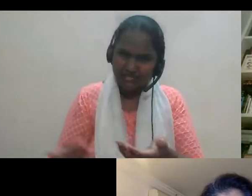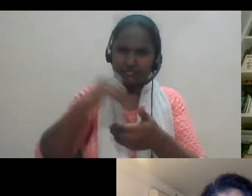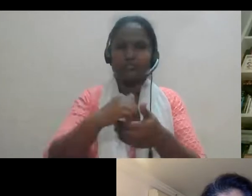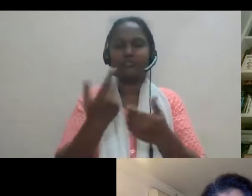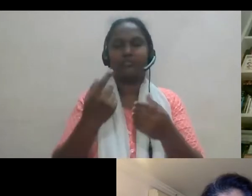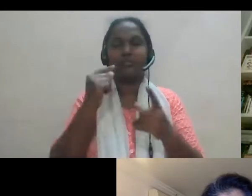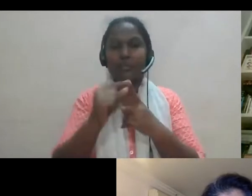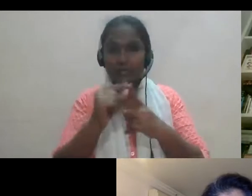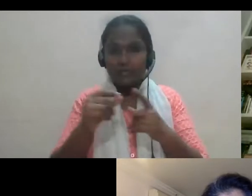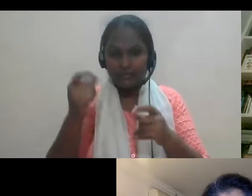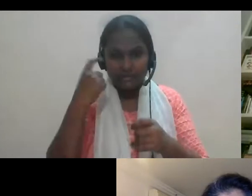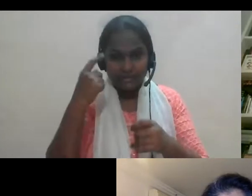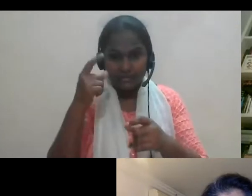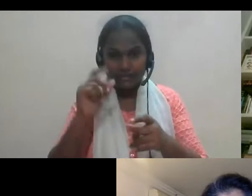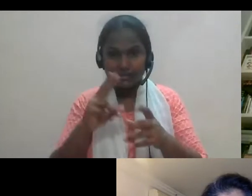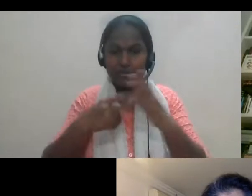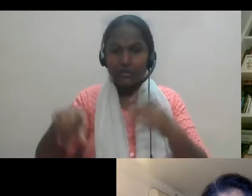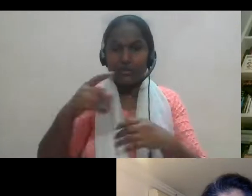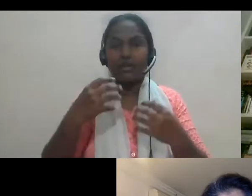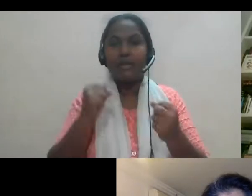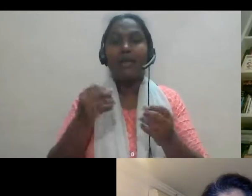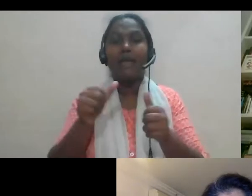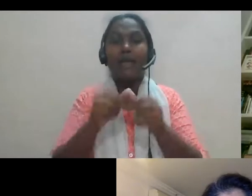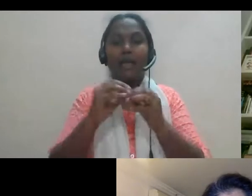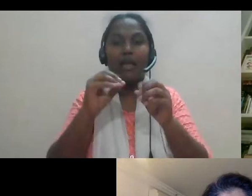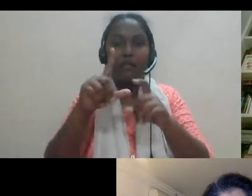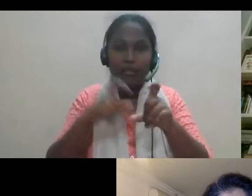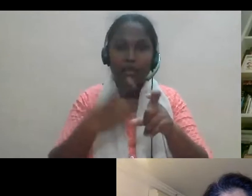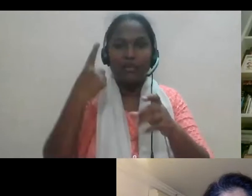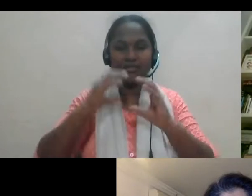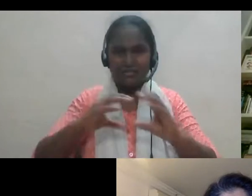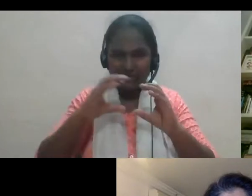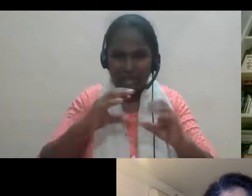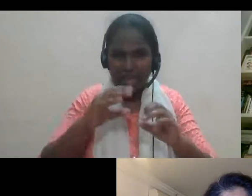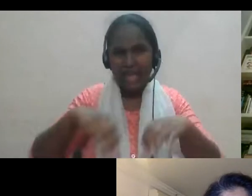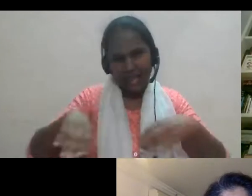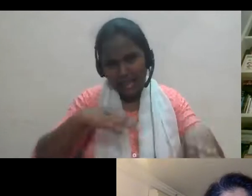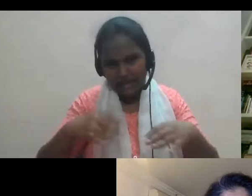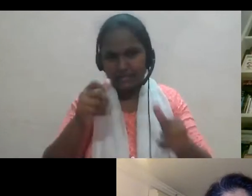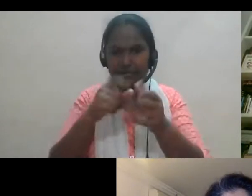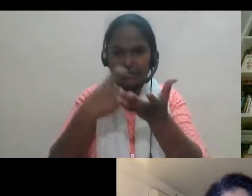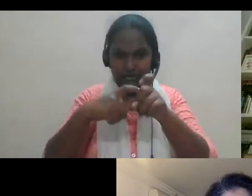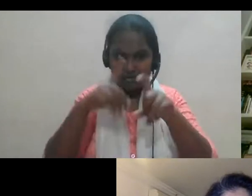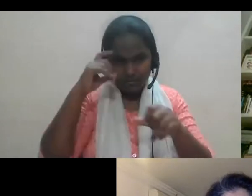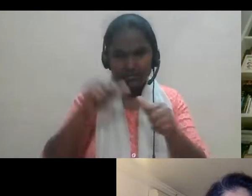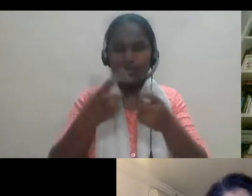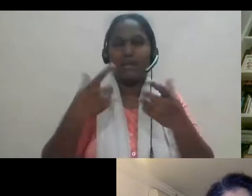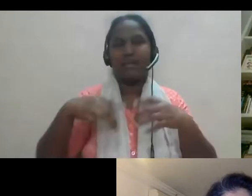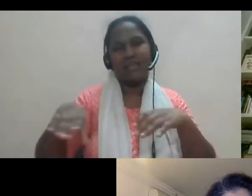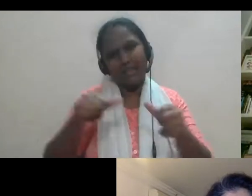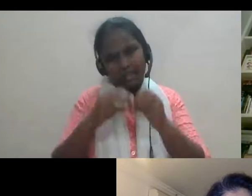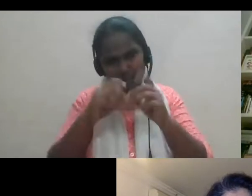private sector to be able to continue our activities throughout the year, and to be able to support